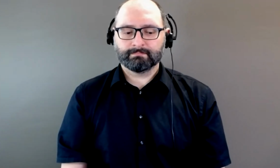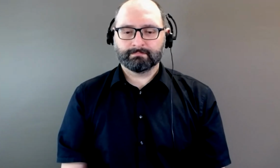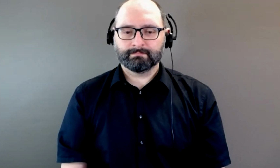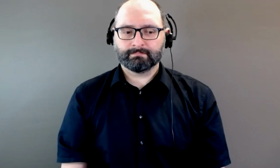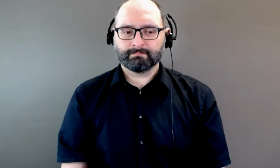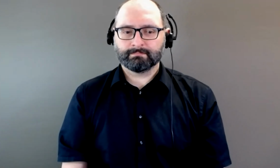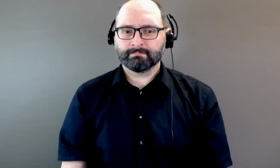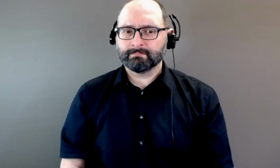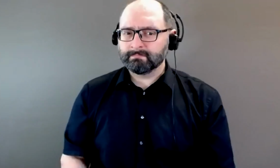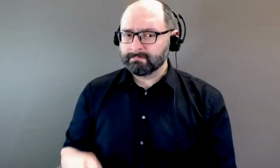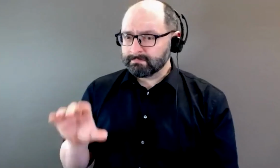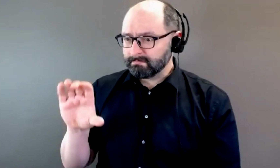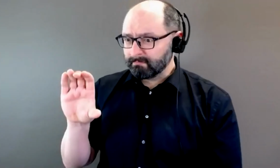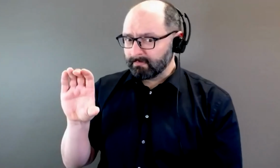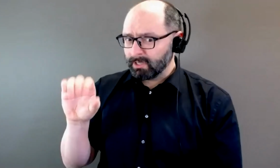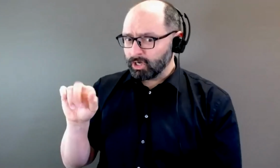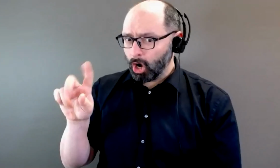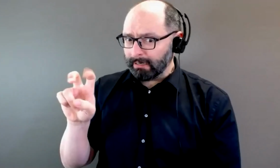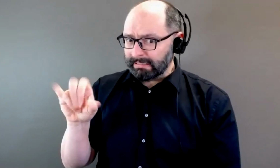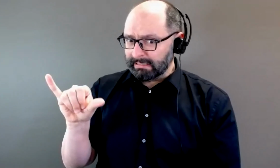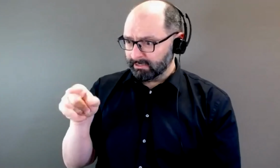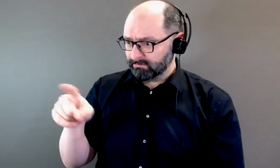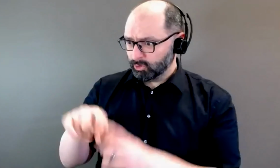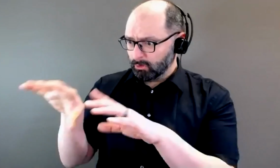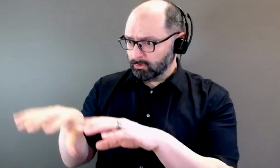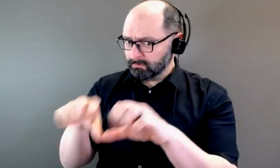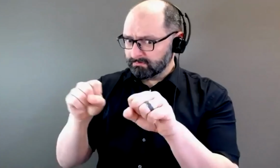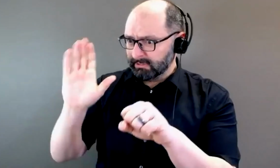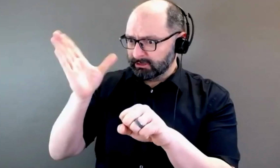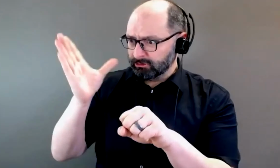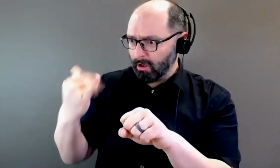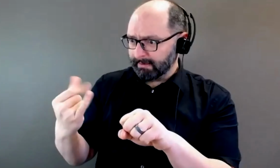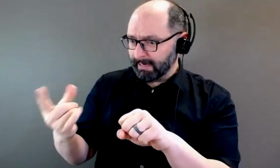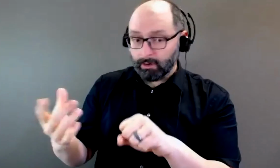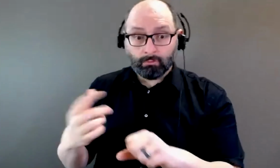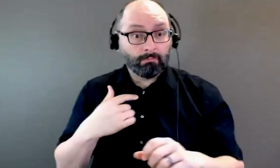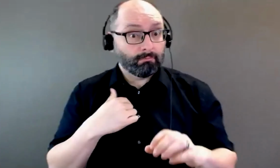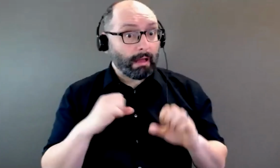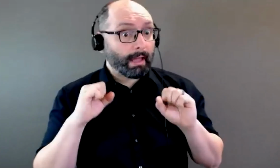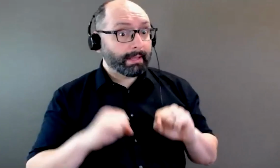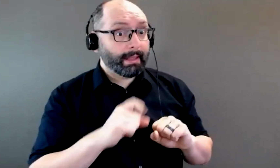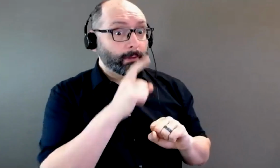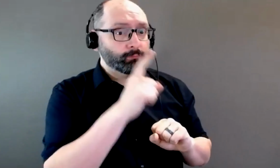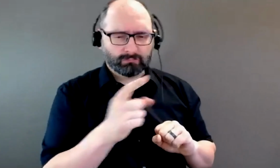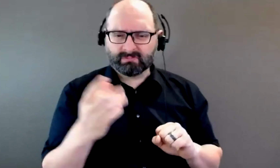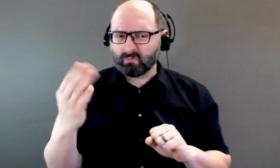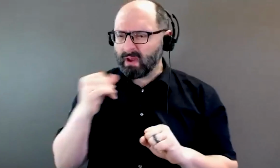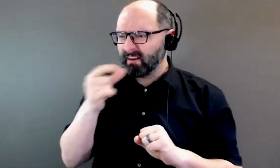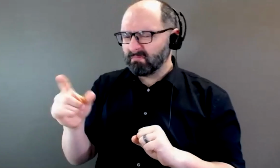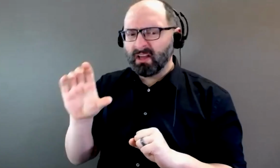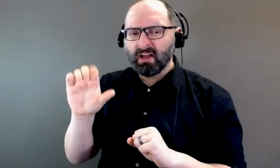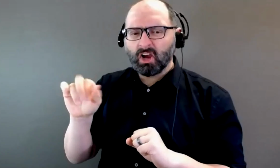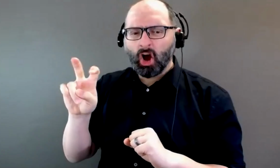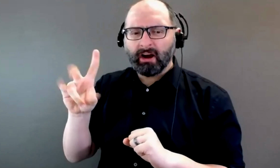Carly, should we have you go to your talk now? I can, sure. Okay, why don't we do that and then we'll let